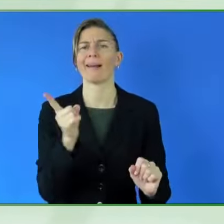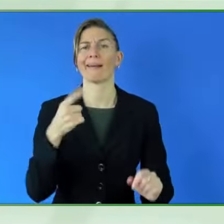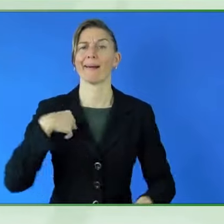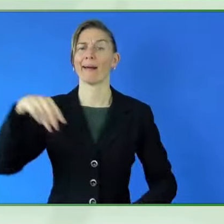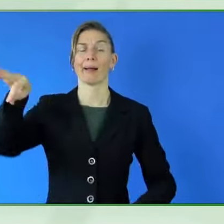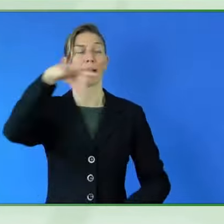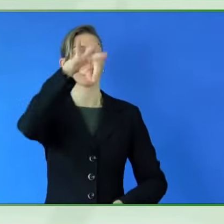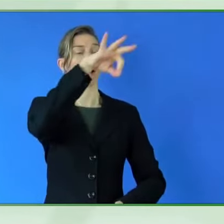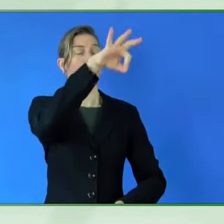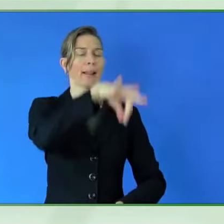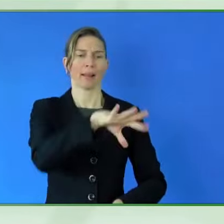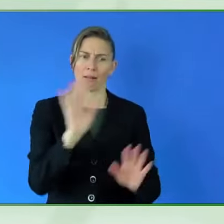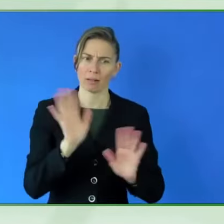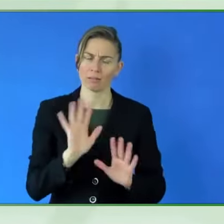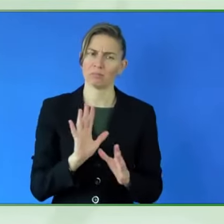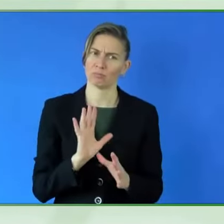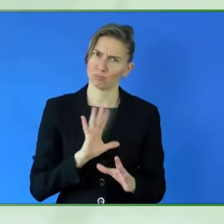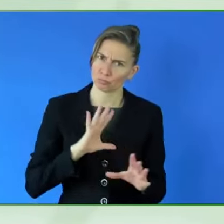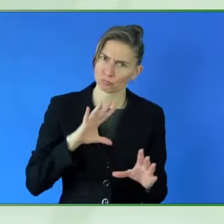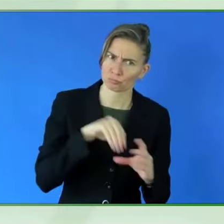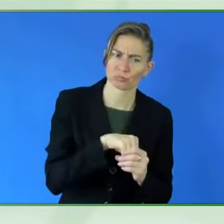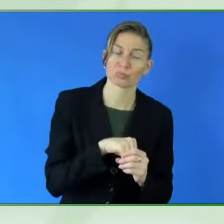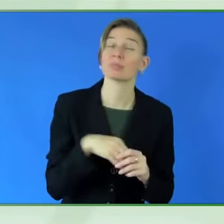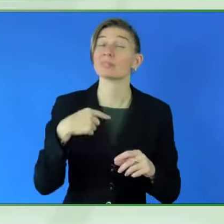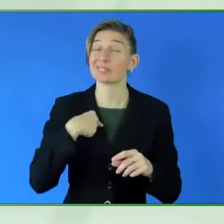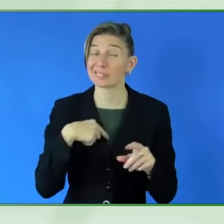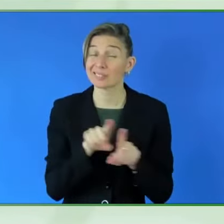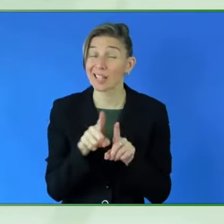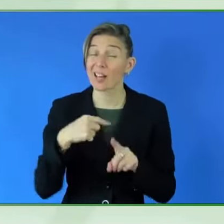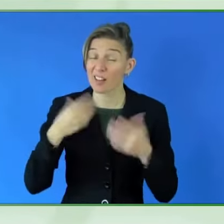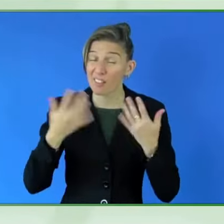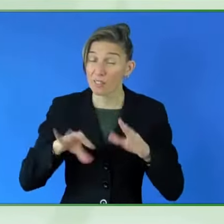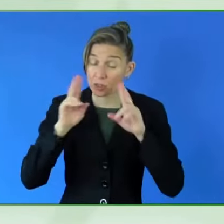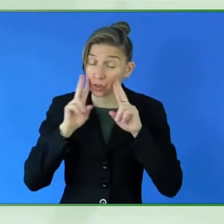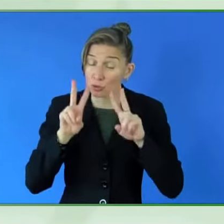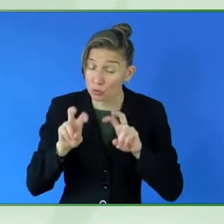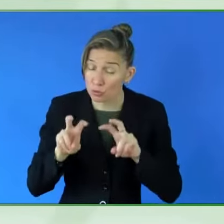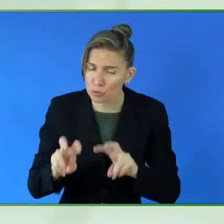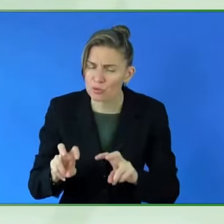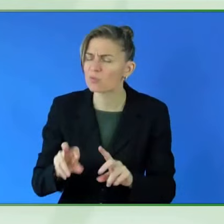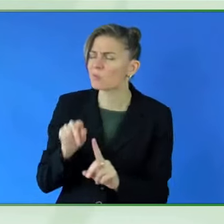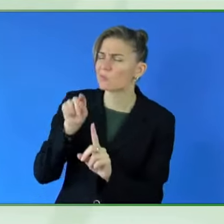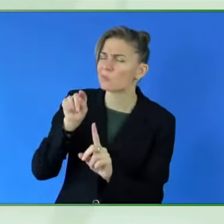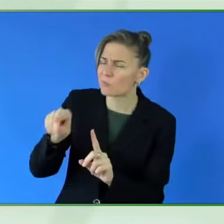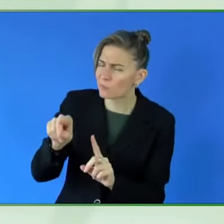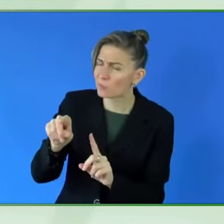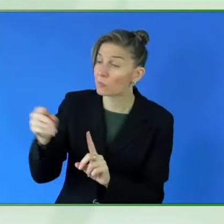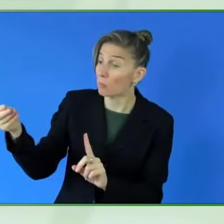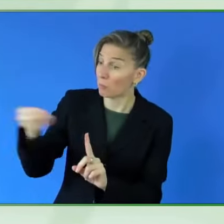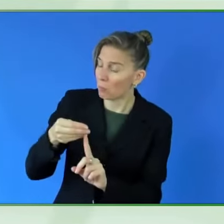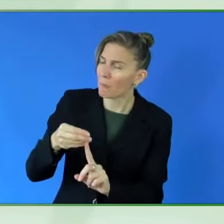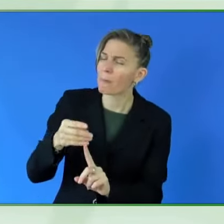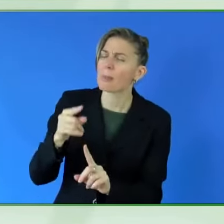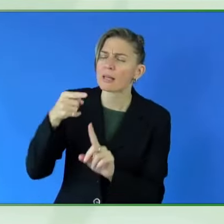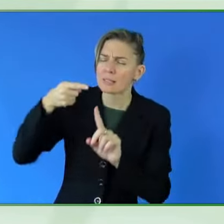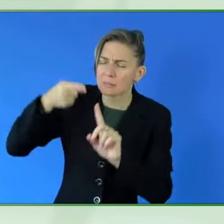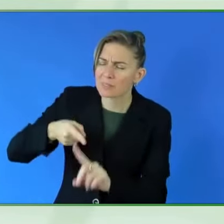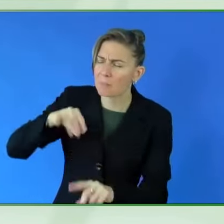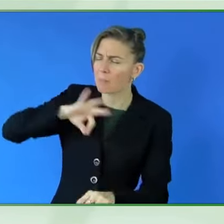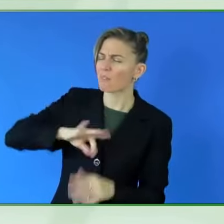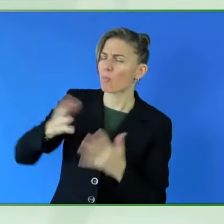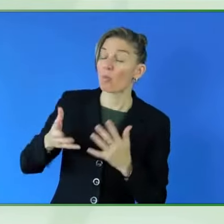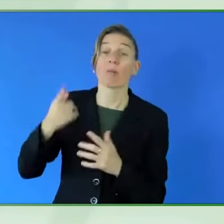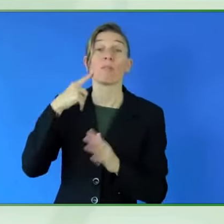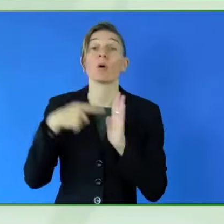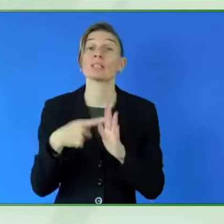some research to promote that specific benefit. And for example, working with the universities, they have